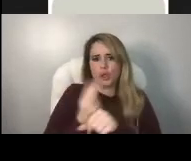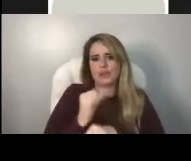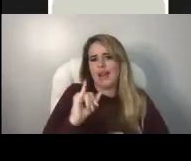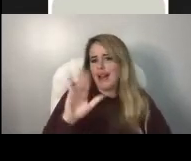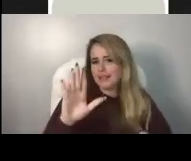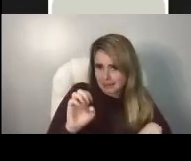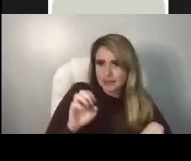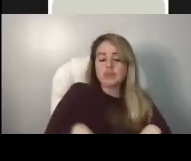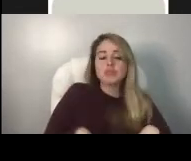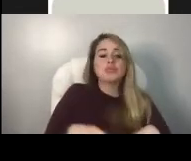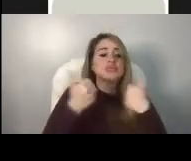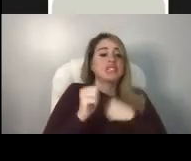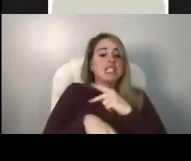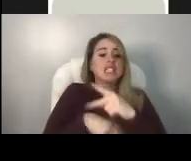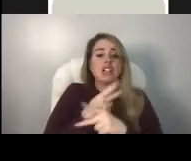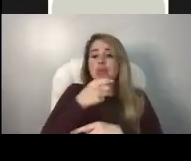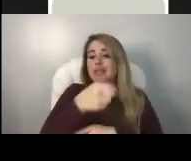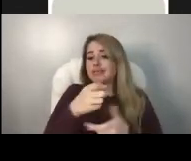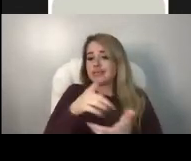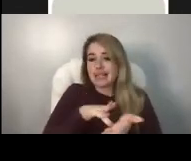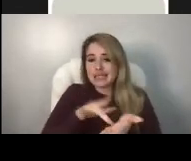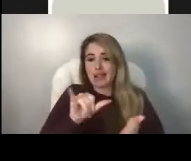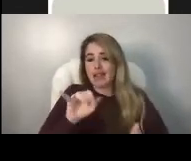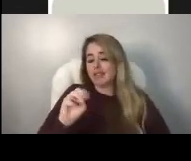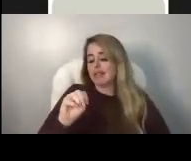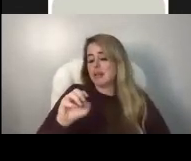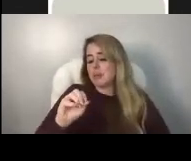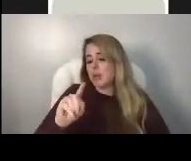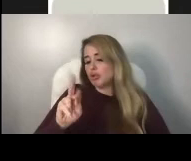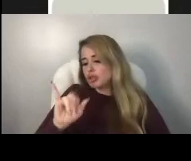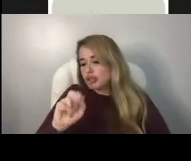Anti-inflammatory medications, Aleve, Motrin, Advil,